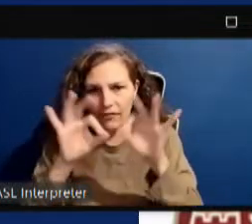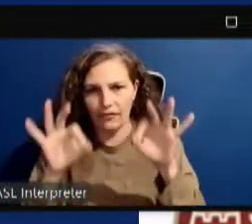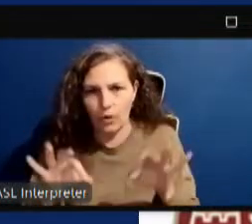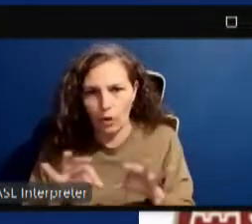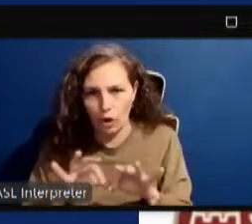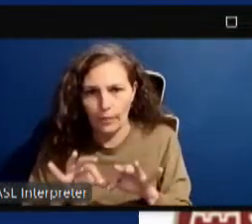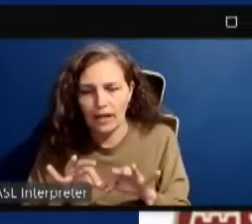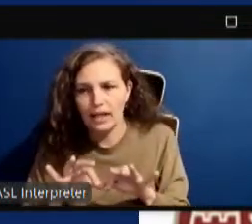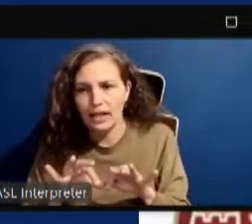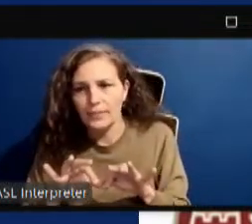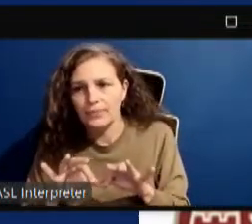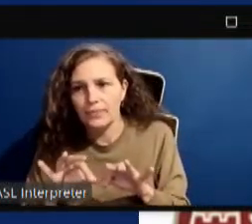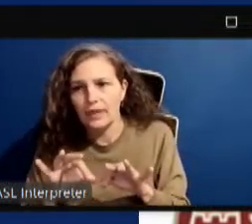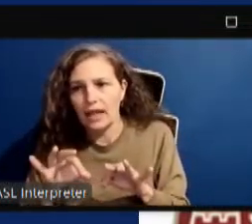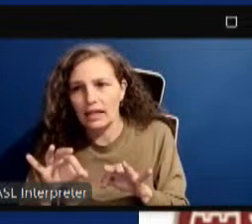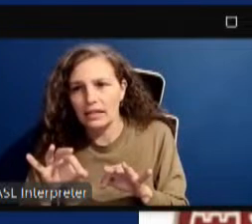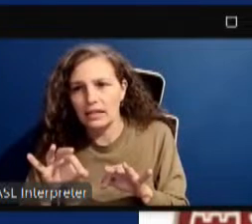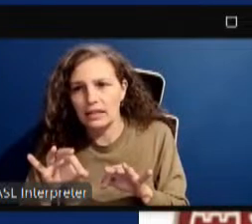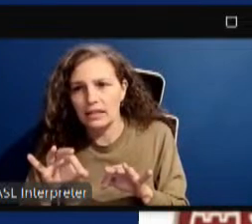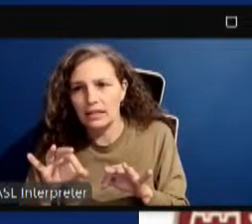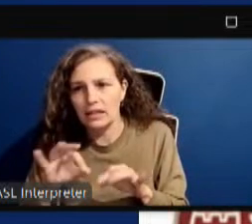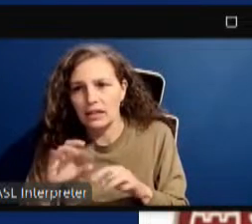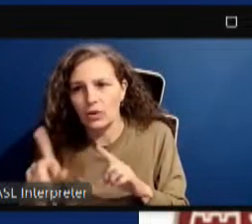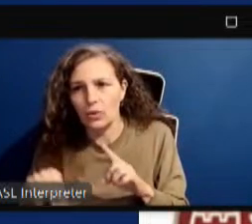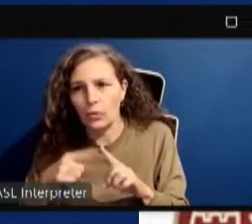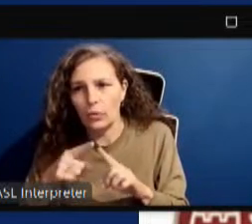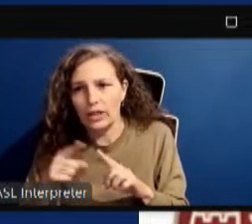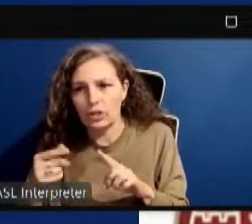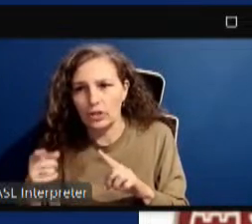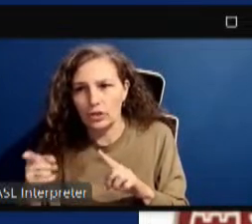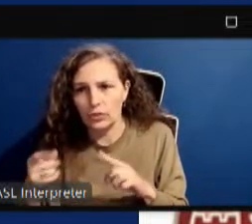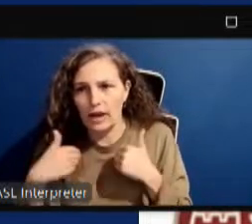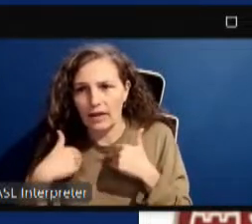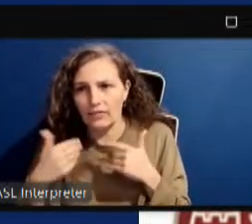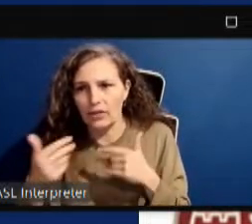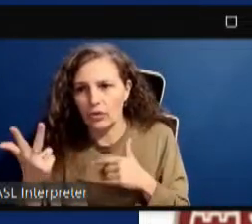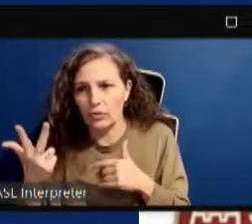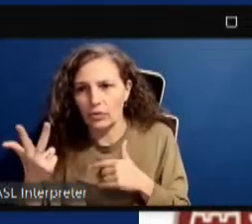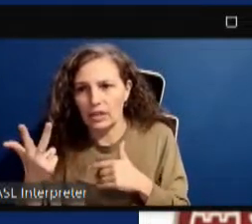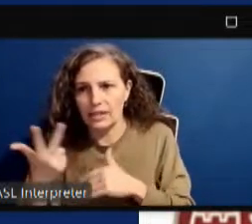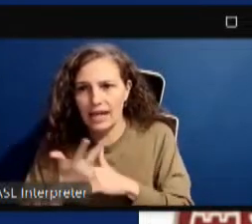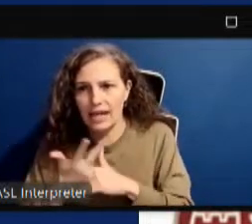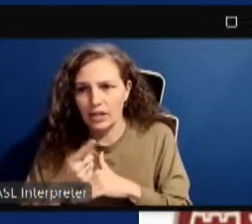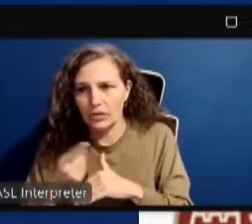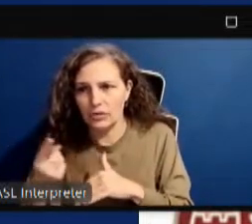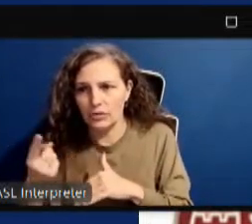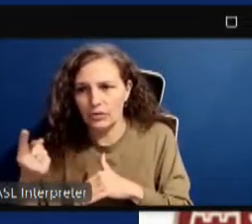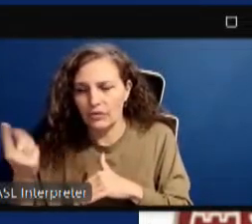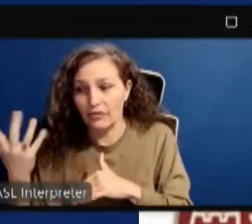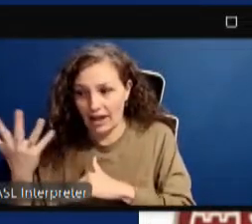it when you have your 3 to 5 day call with the